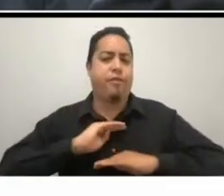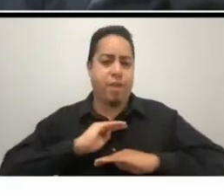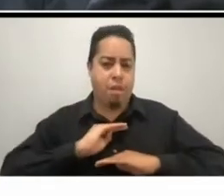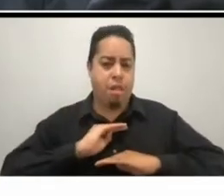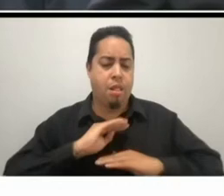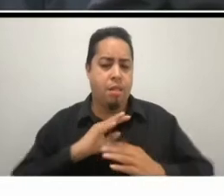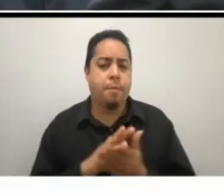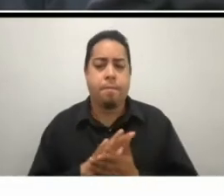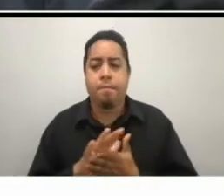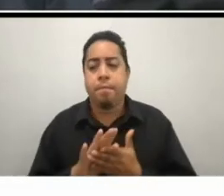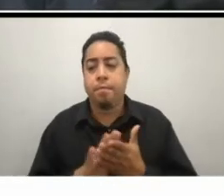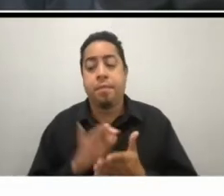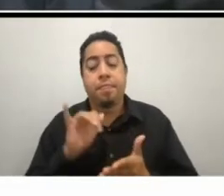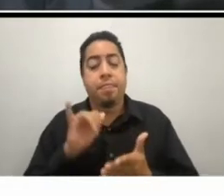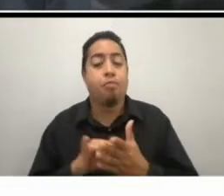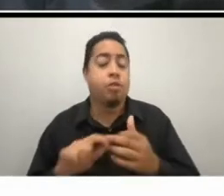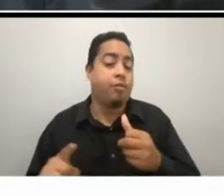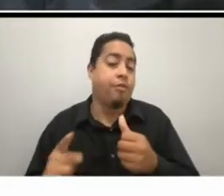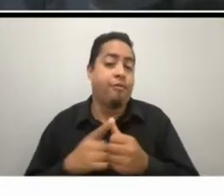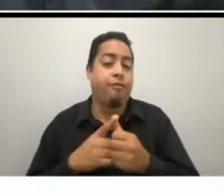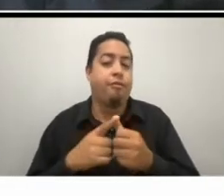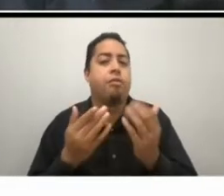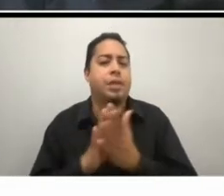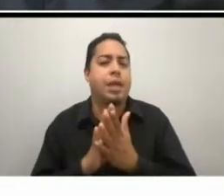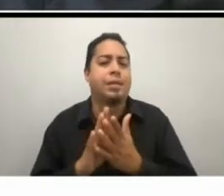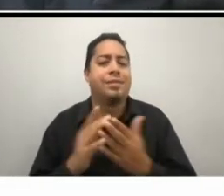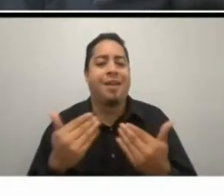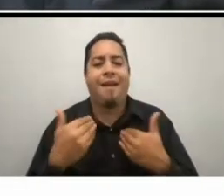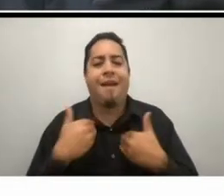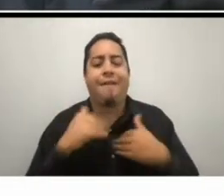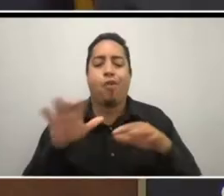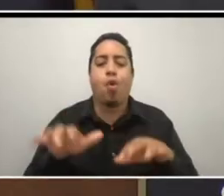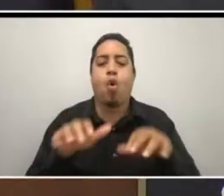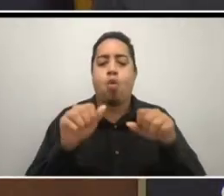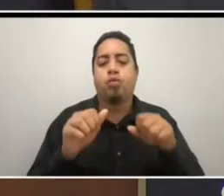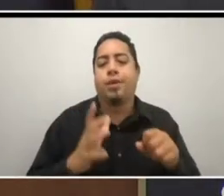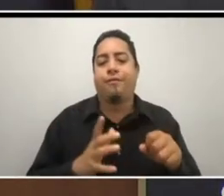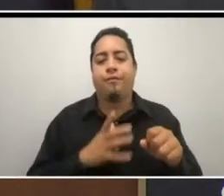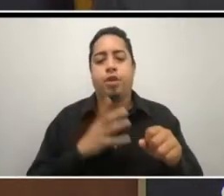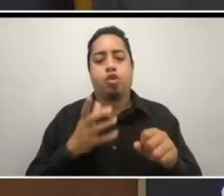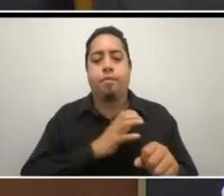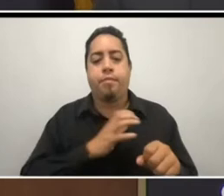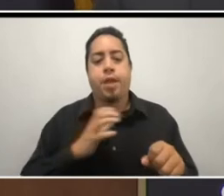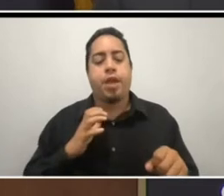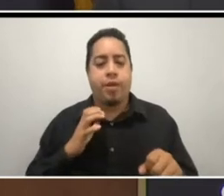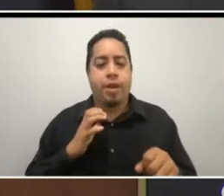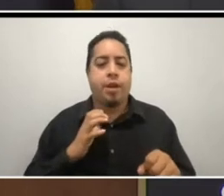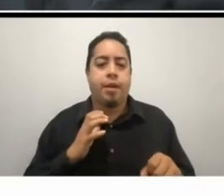So that was the first ask, that we hold an official committee hearing. And what was his second ask?